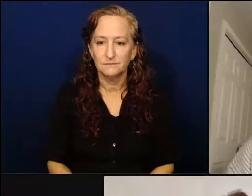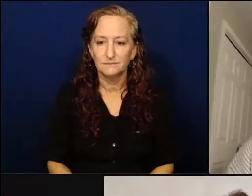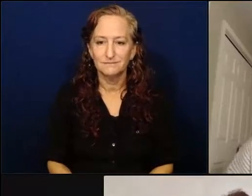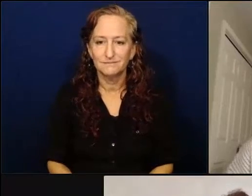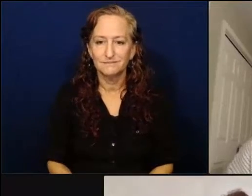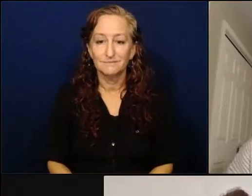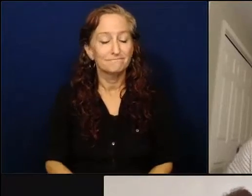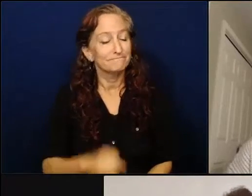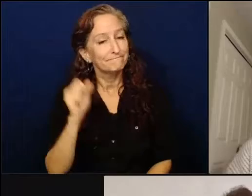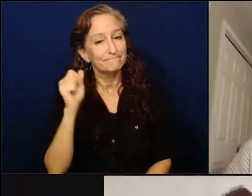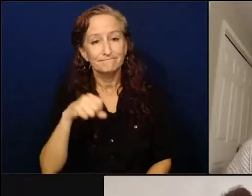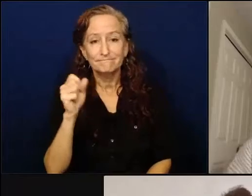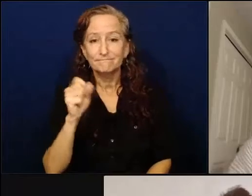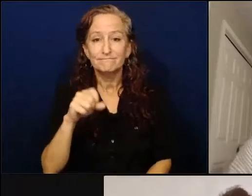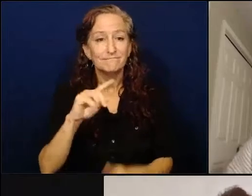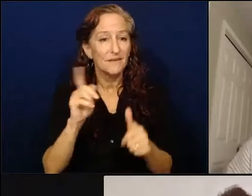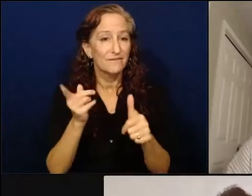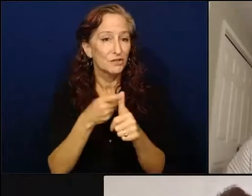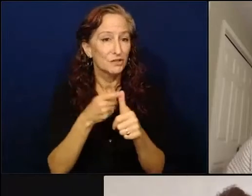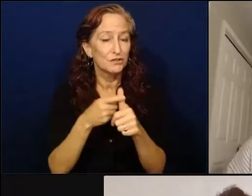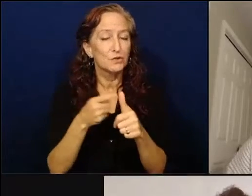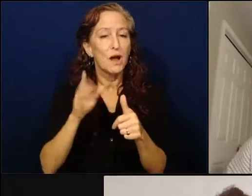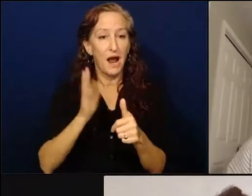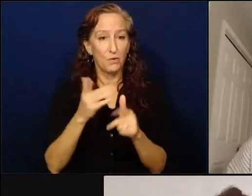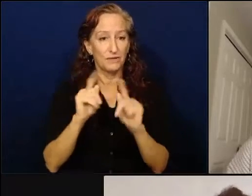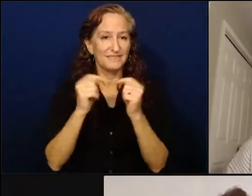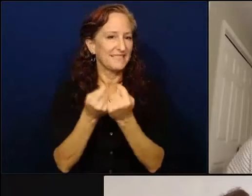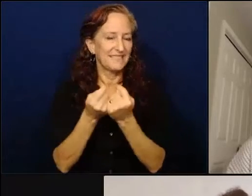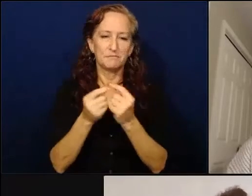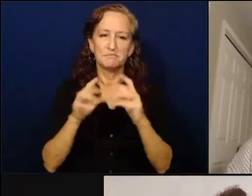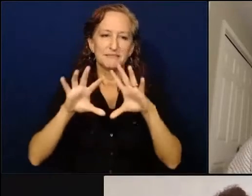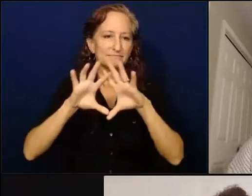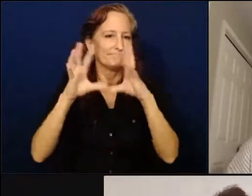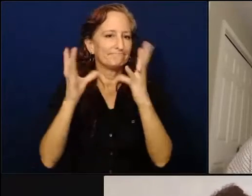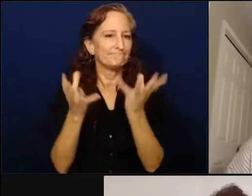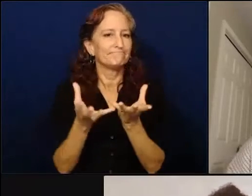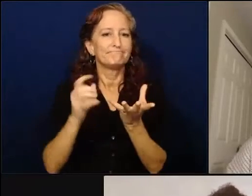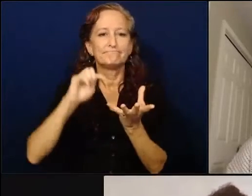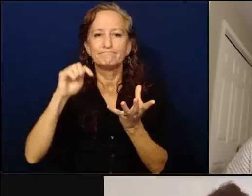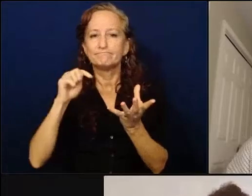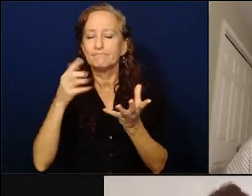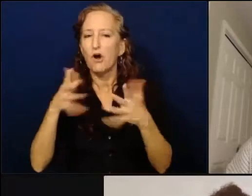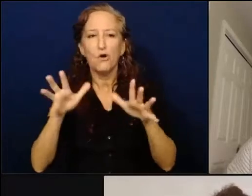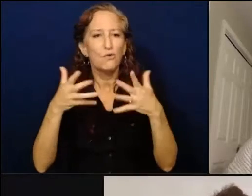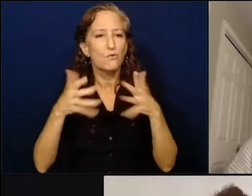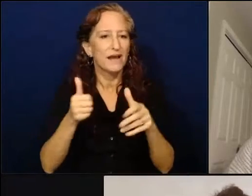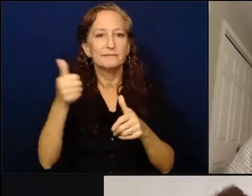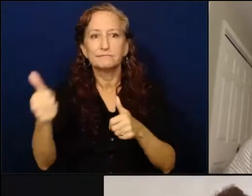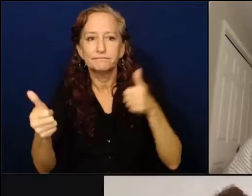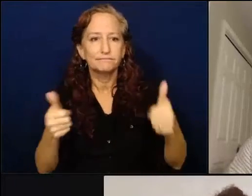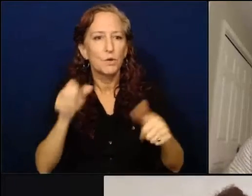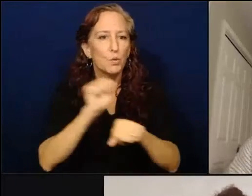thing here for us is that we're a distributed team. So we were, in a way, prepared